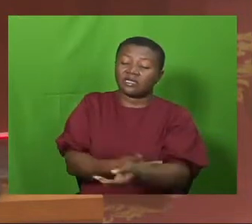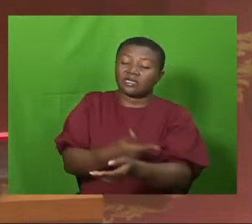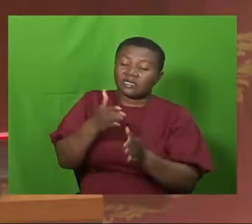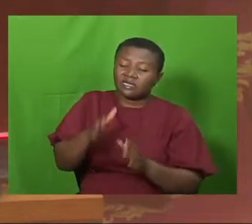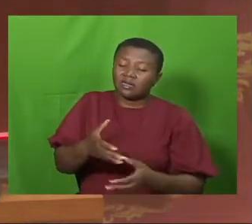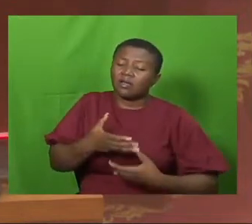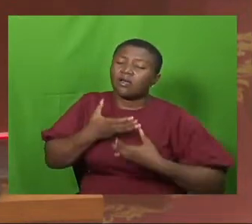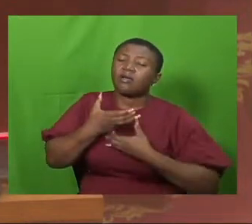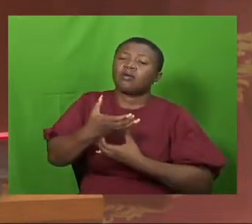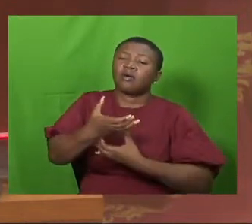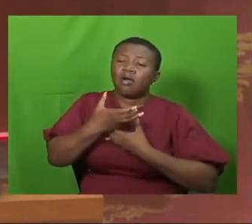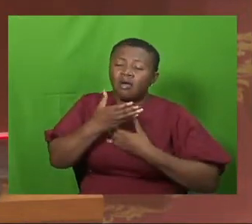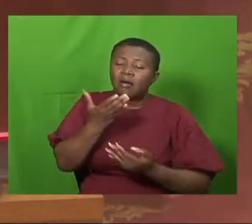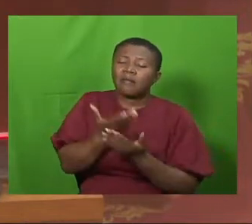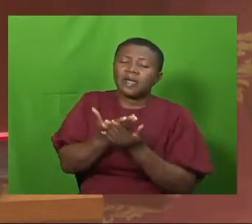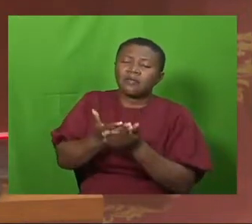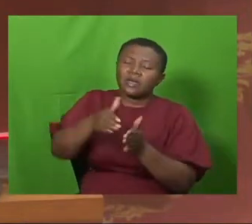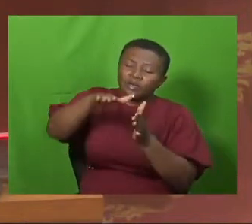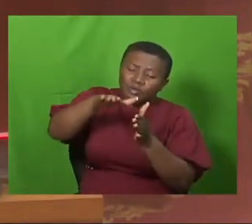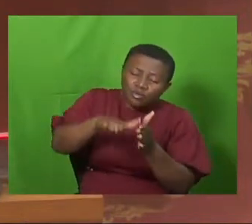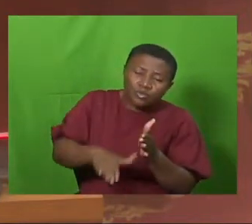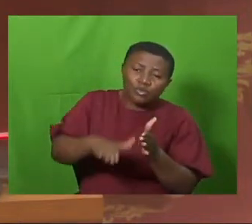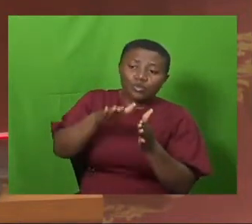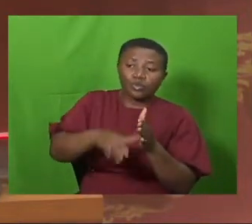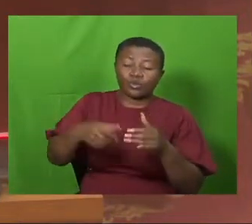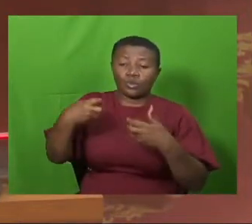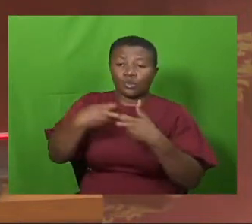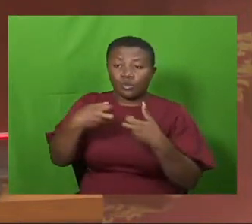in electricity tariffs, the then